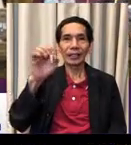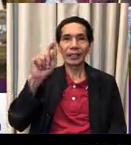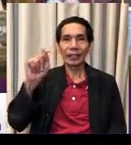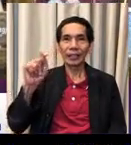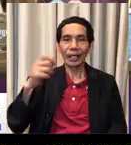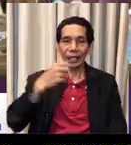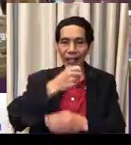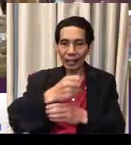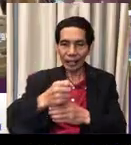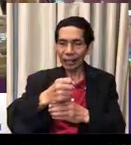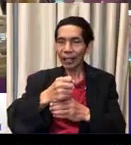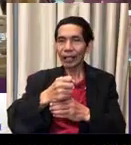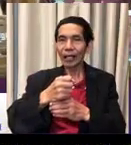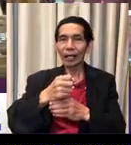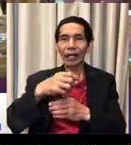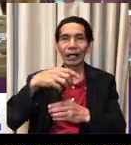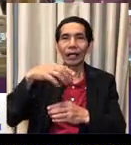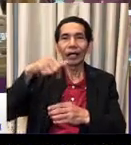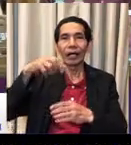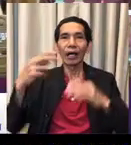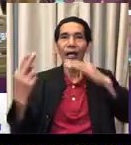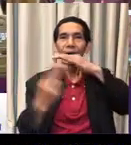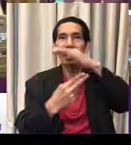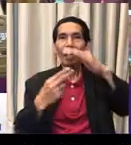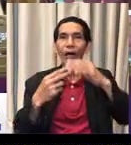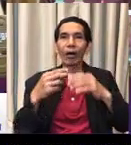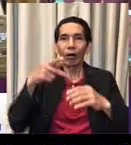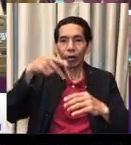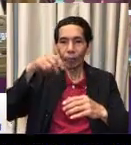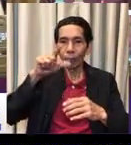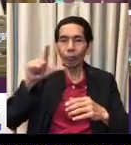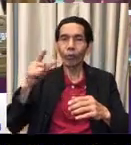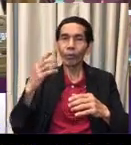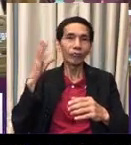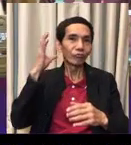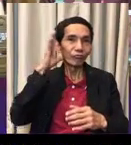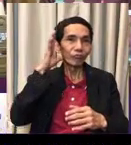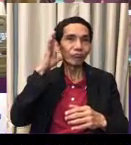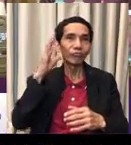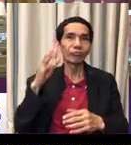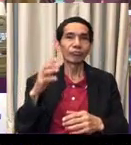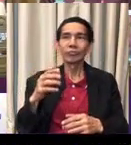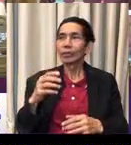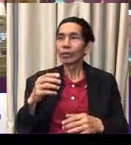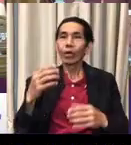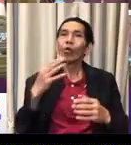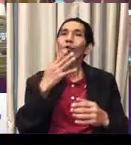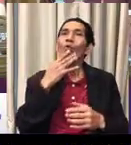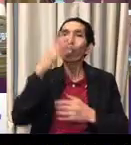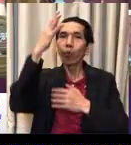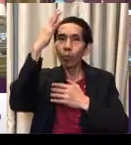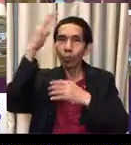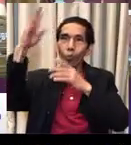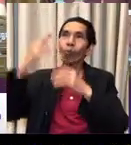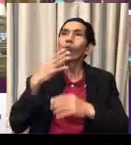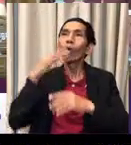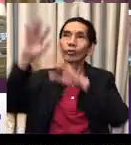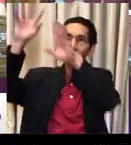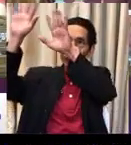Cafe Aquatica Underwater Pulse. Nakarinig na kayo nun? tubig tas may falls.